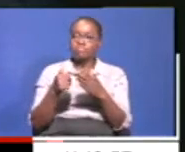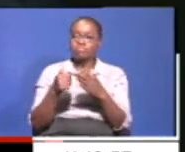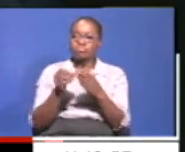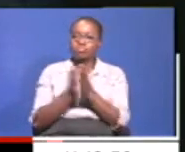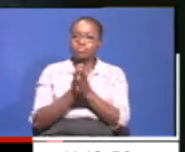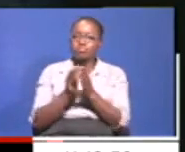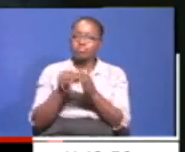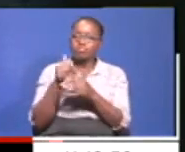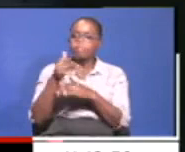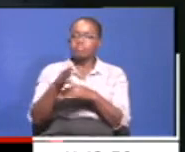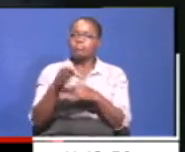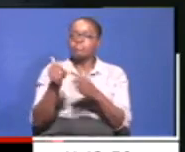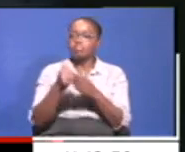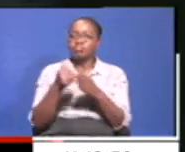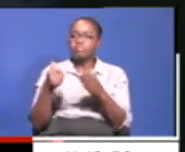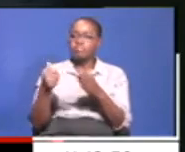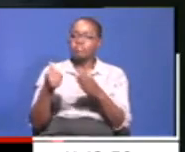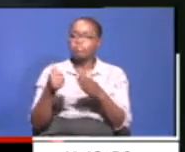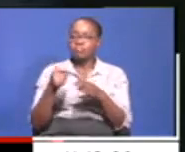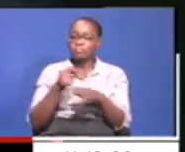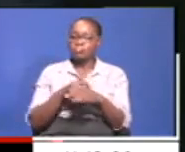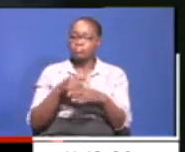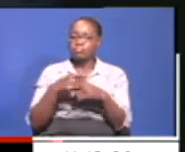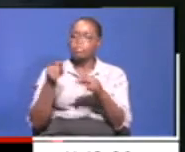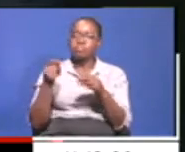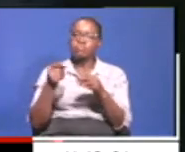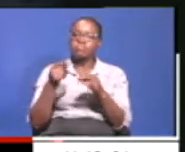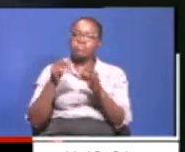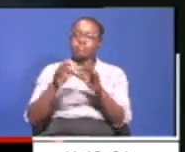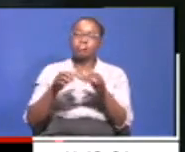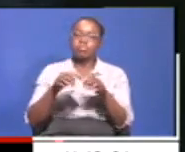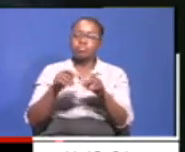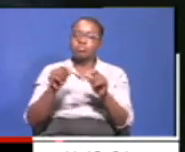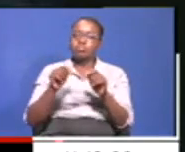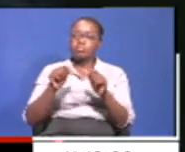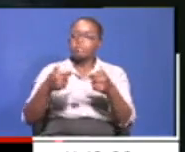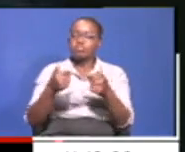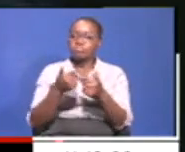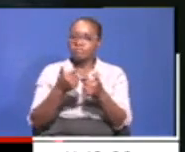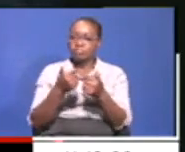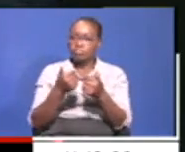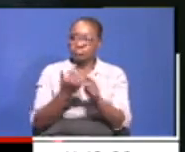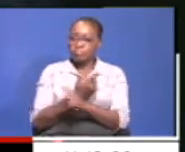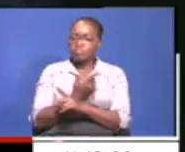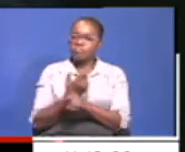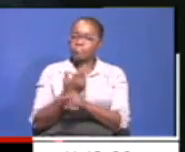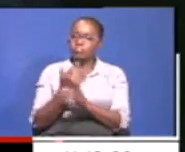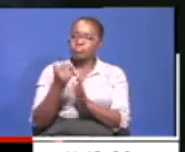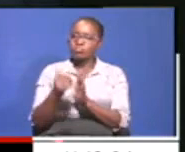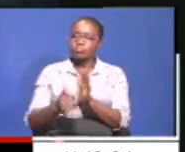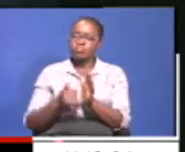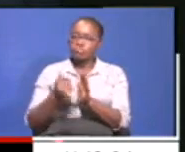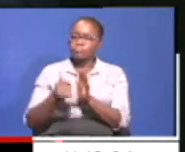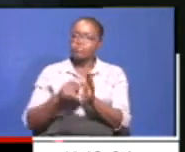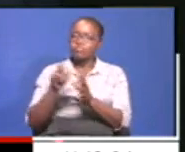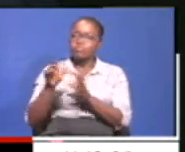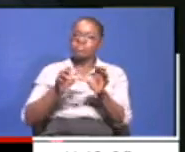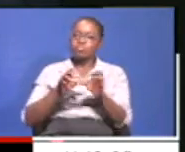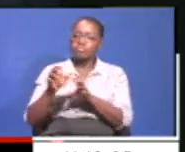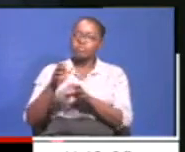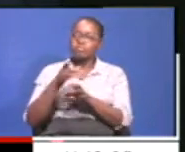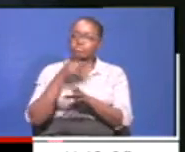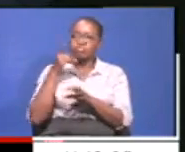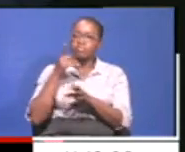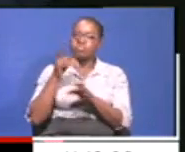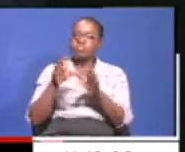shamba. Hence the same you have with the tires. You have a tire for the different terrains, for rocky terrain, dry terrain,